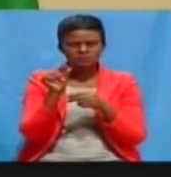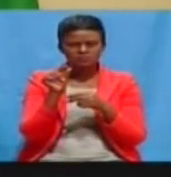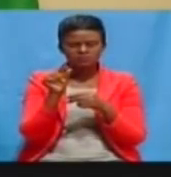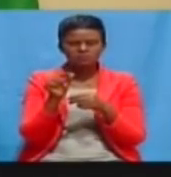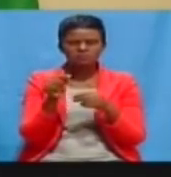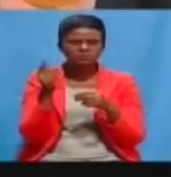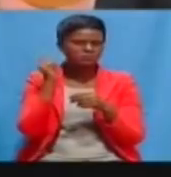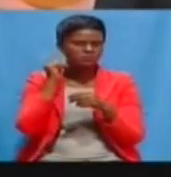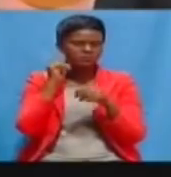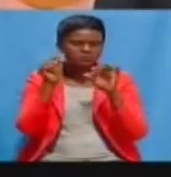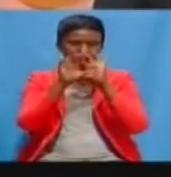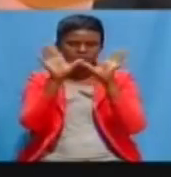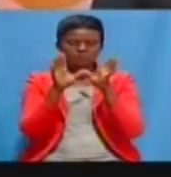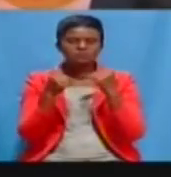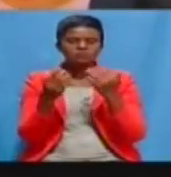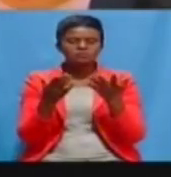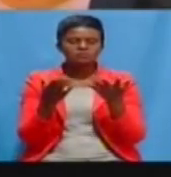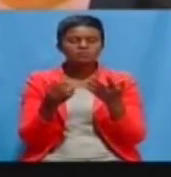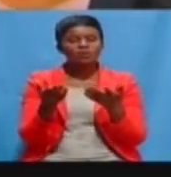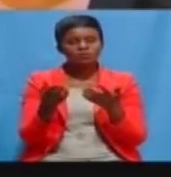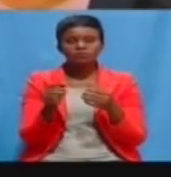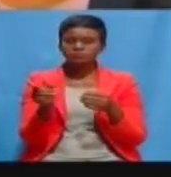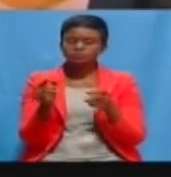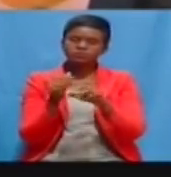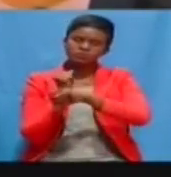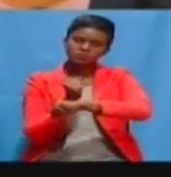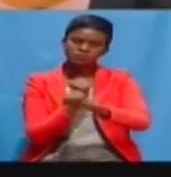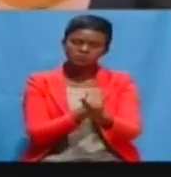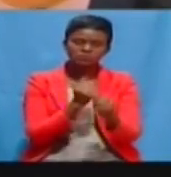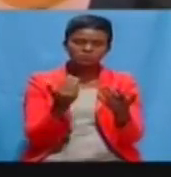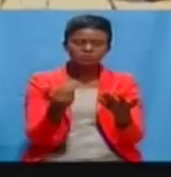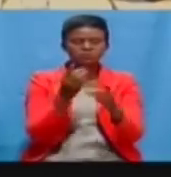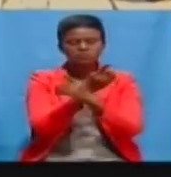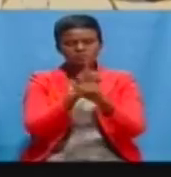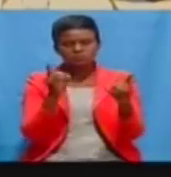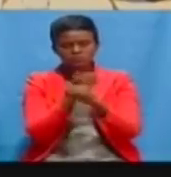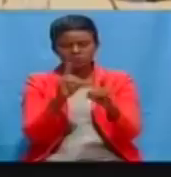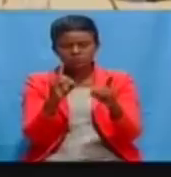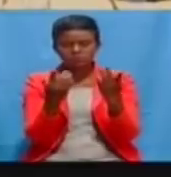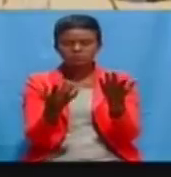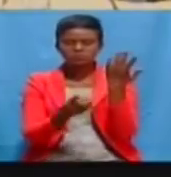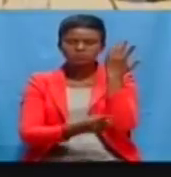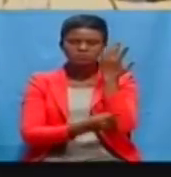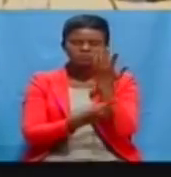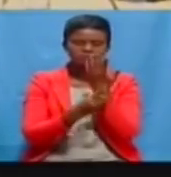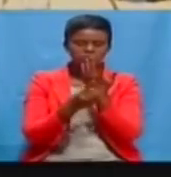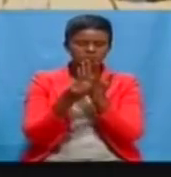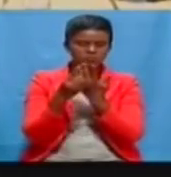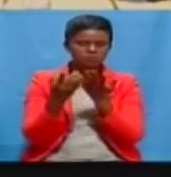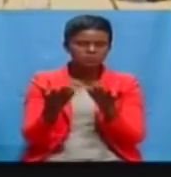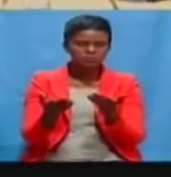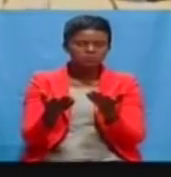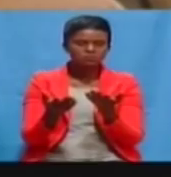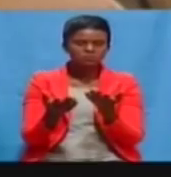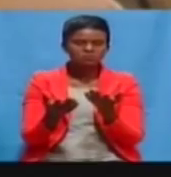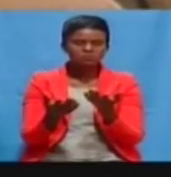regional issues encompassing security, democracy, economy and cooperation. And of course it is for us very important